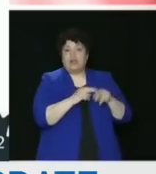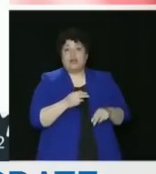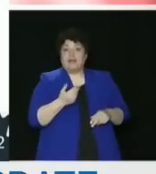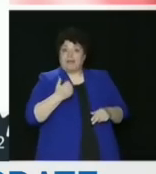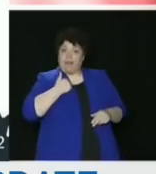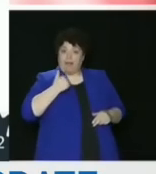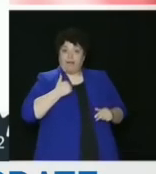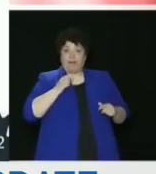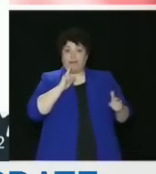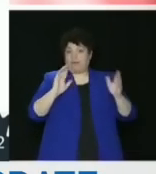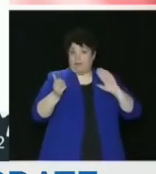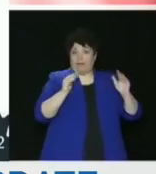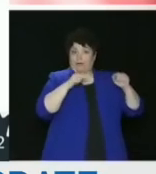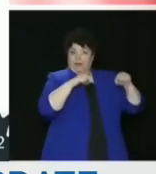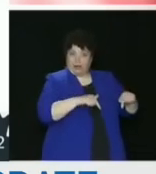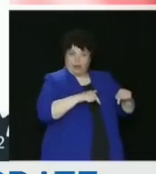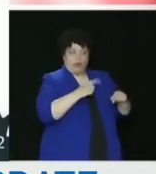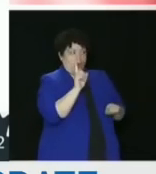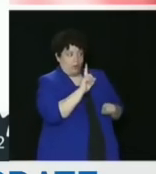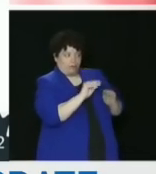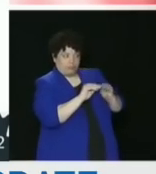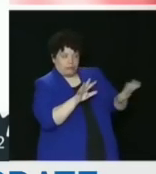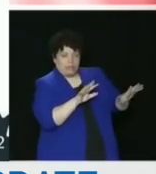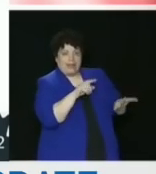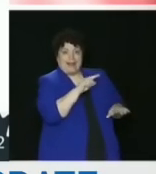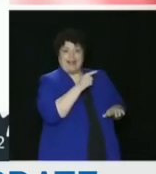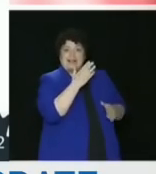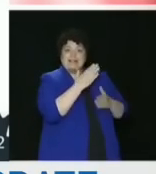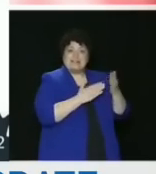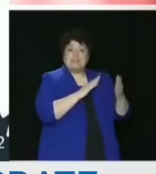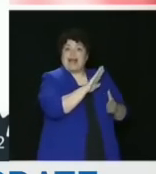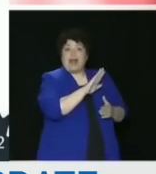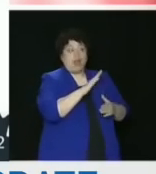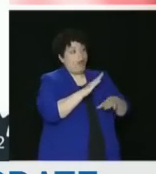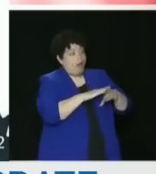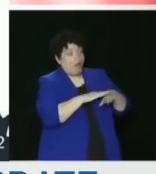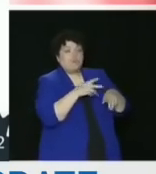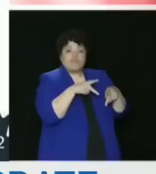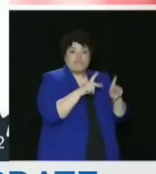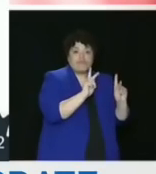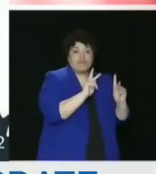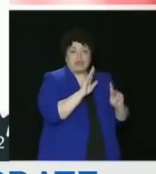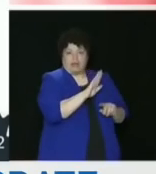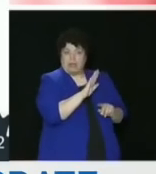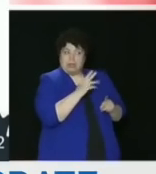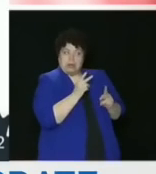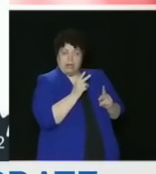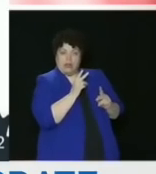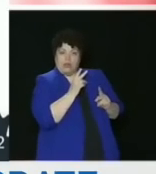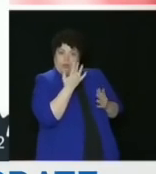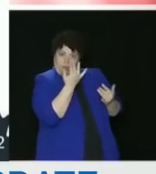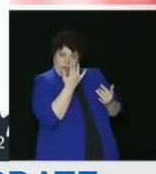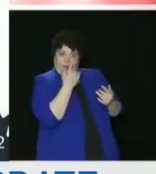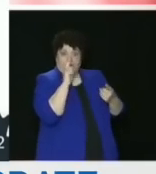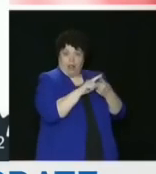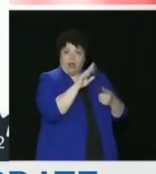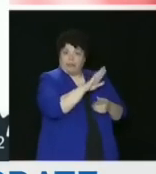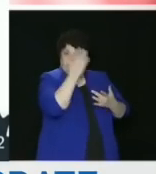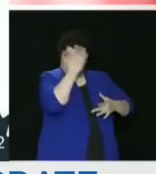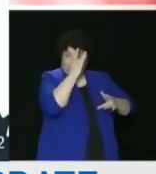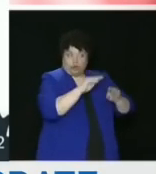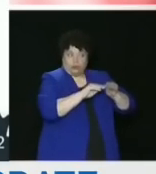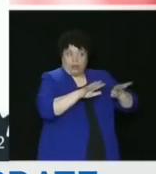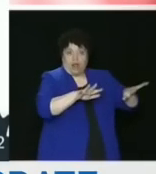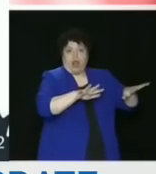of Canada, cautious and careful lifting of restrictive measures can happen safely once infection rates come